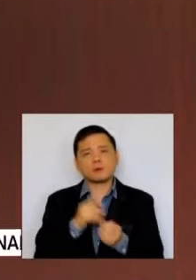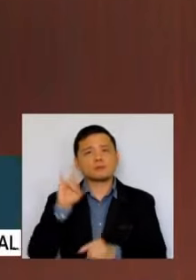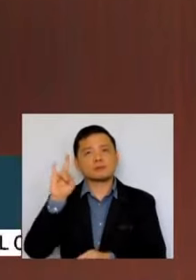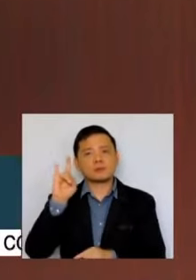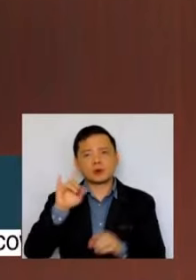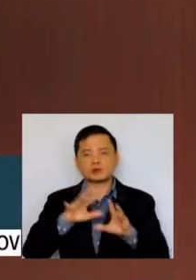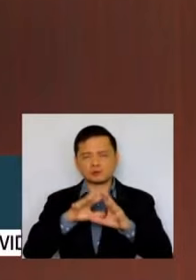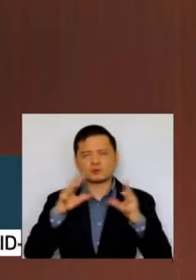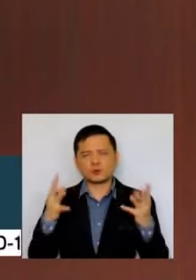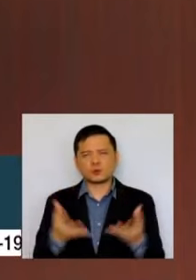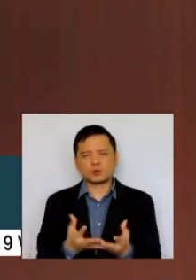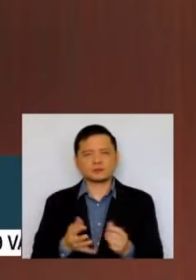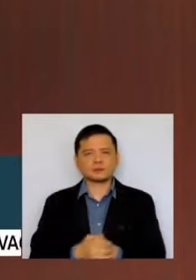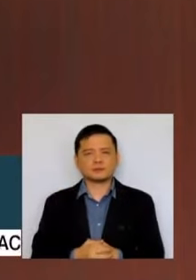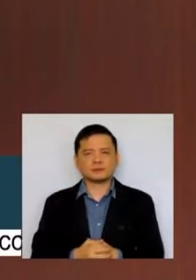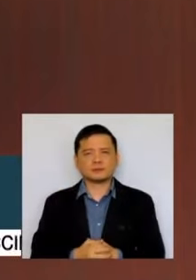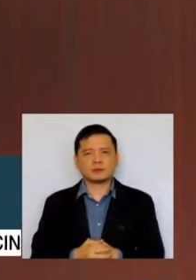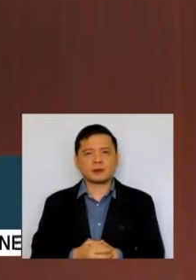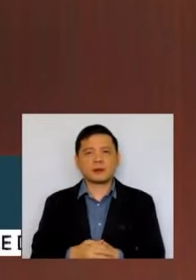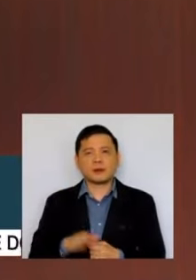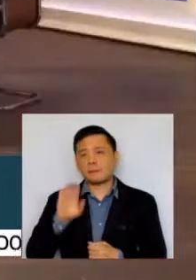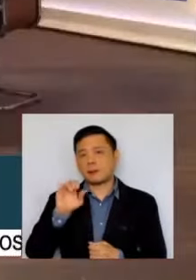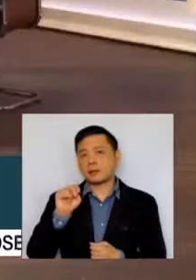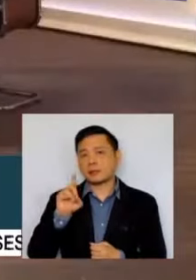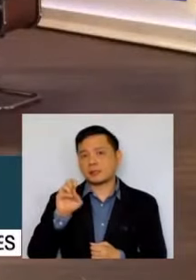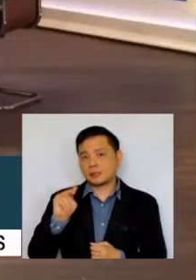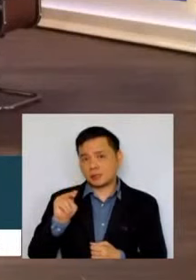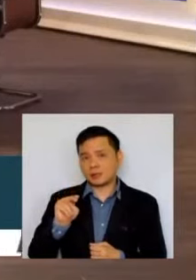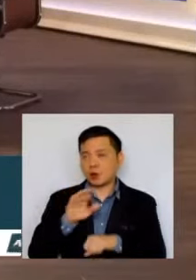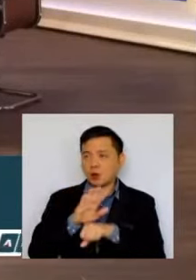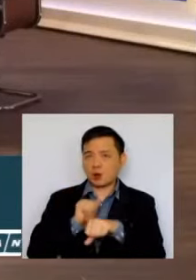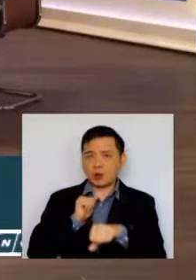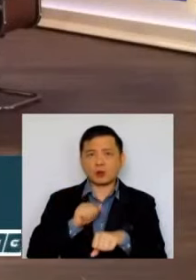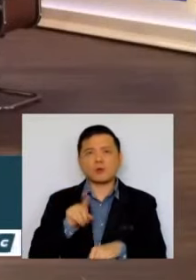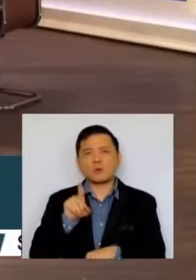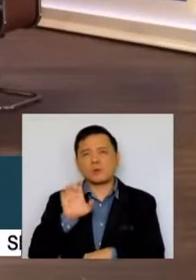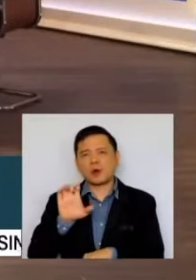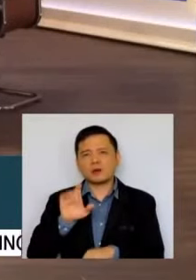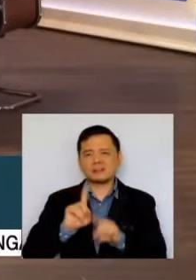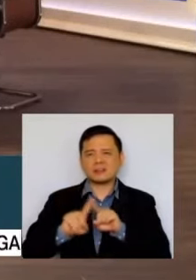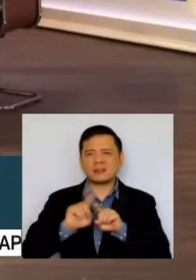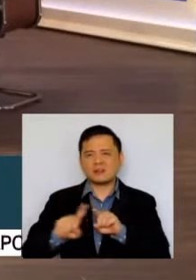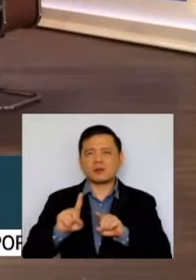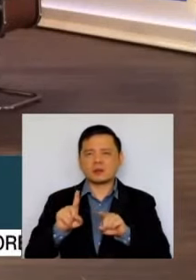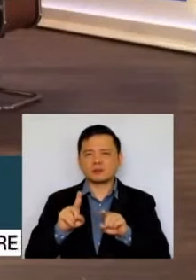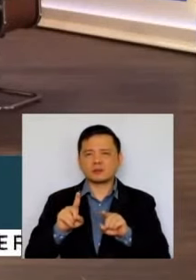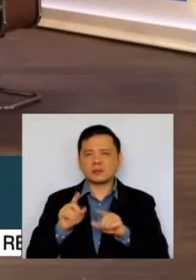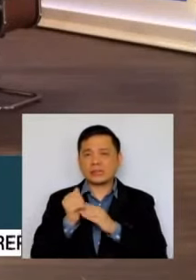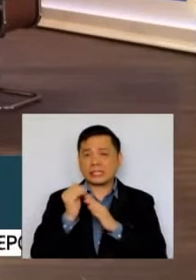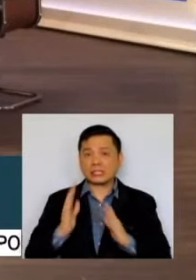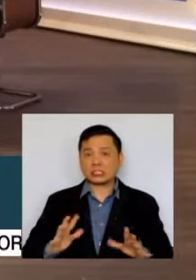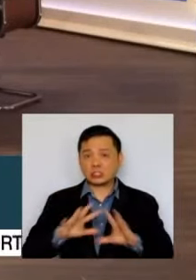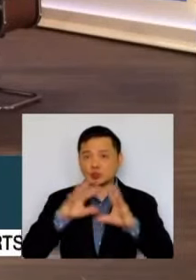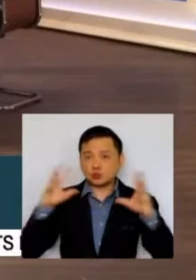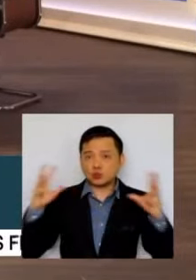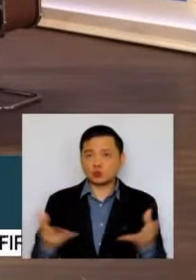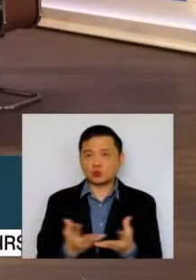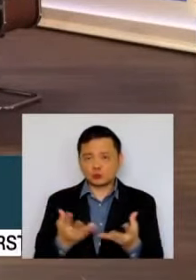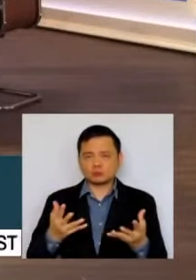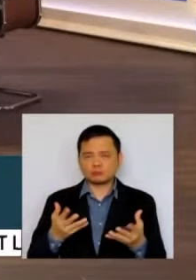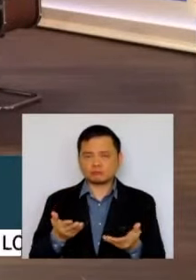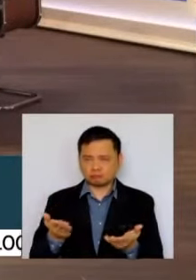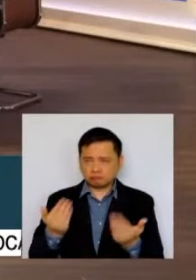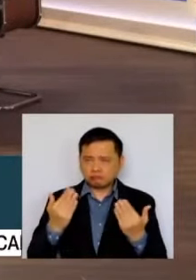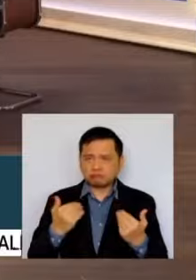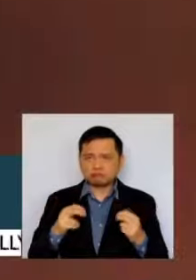democracy, Biden called on the more than 100 world leaders in attendance to join him in countering democratic